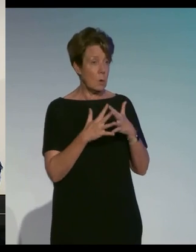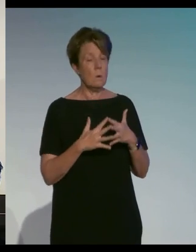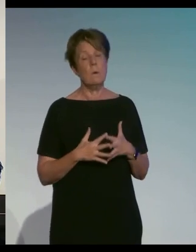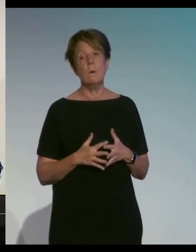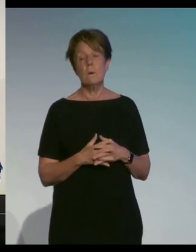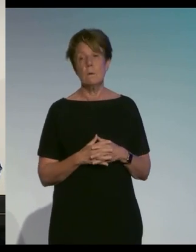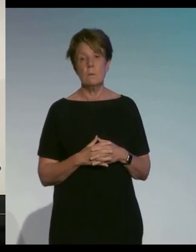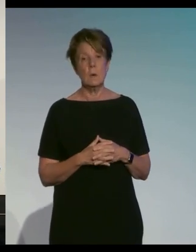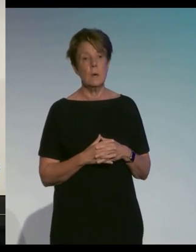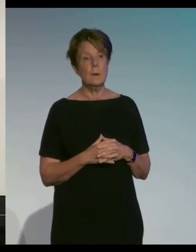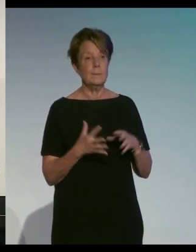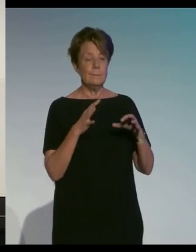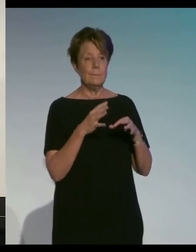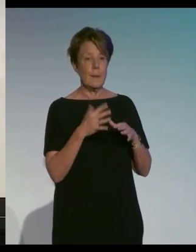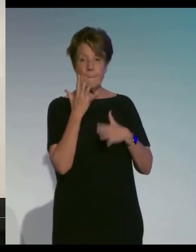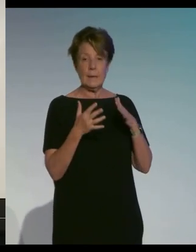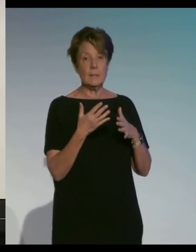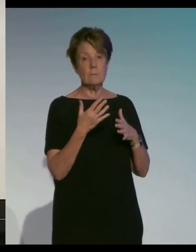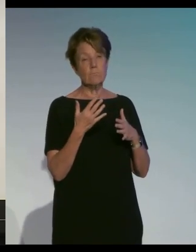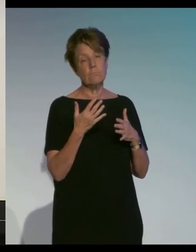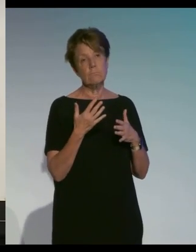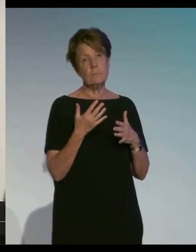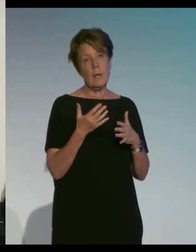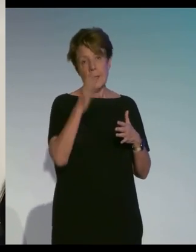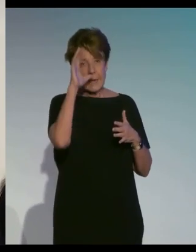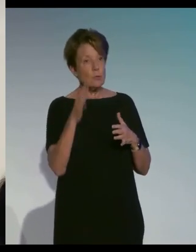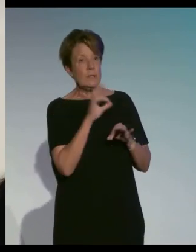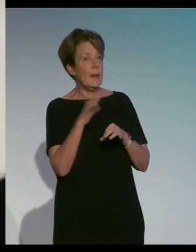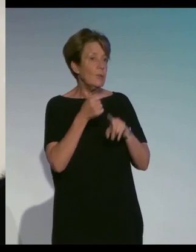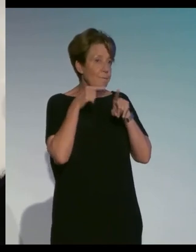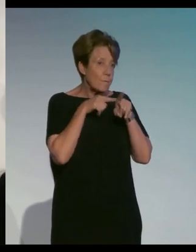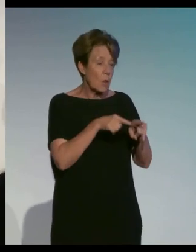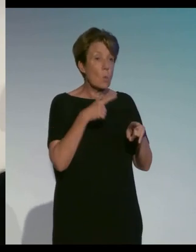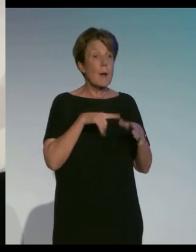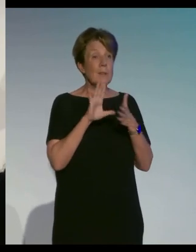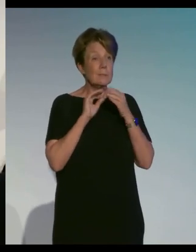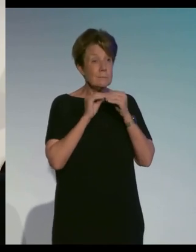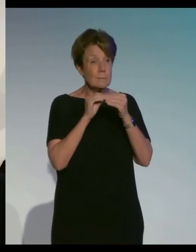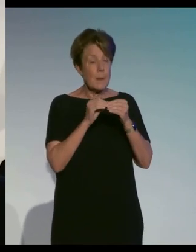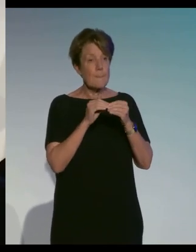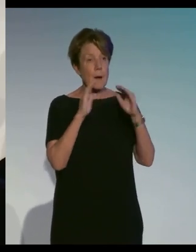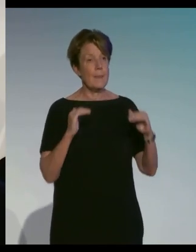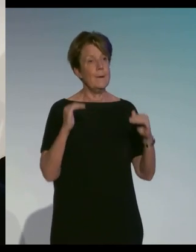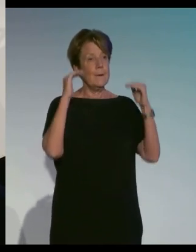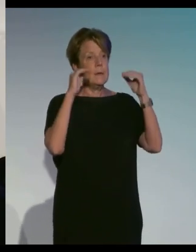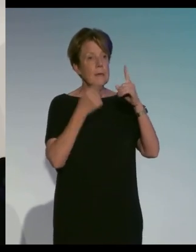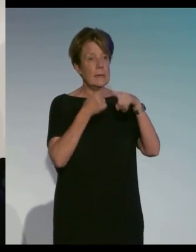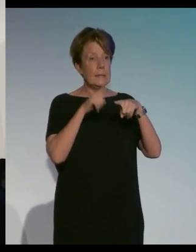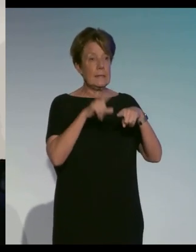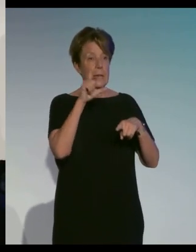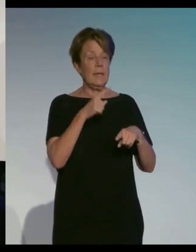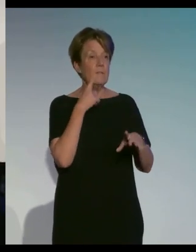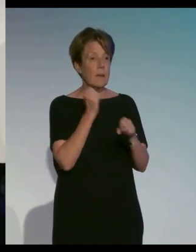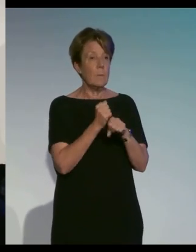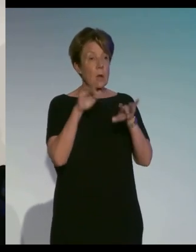not binding on the country because it was negotiated by the executive government and hadn't gone